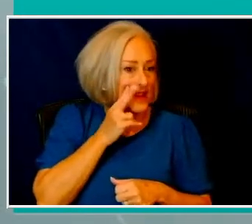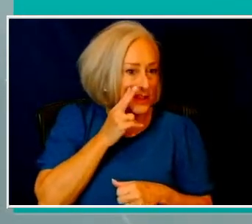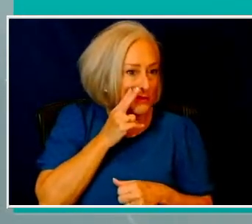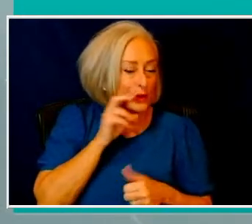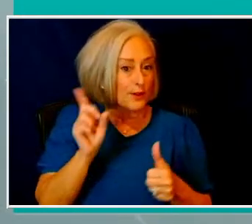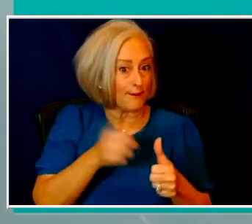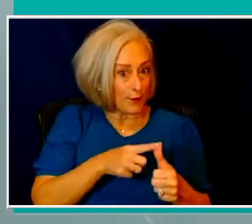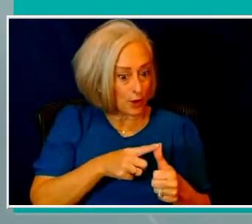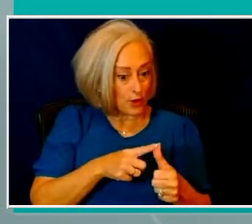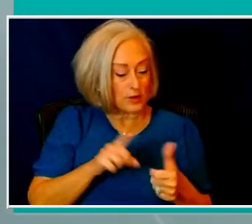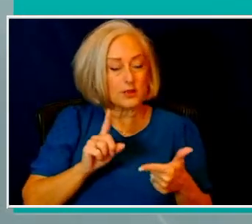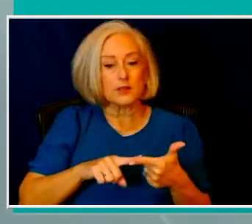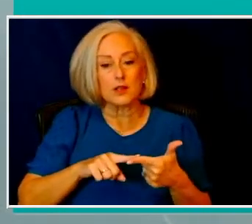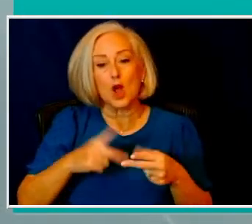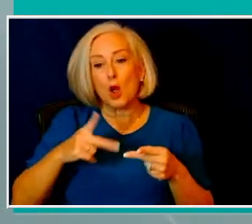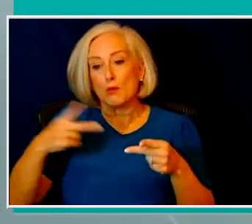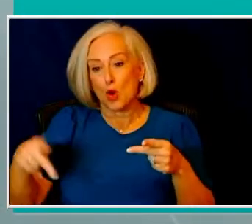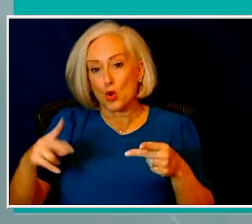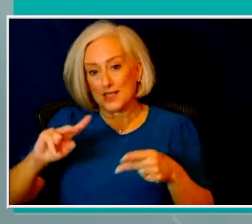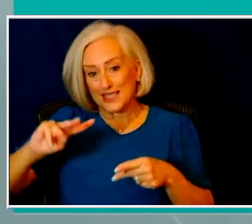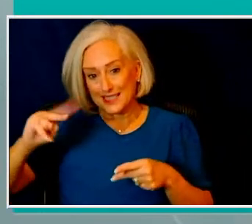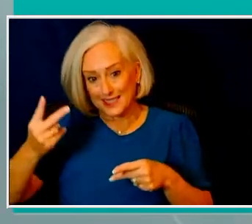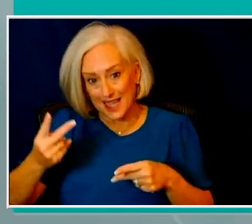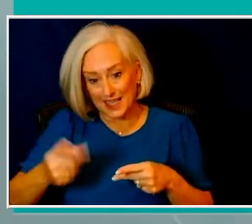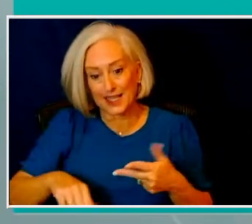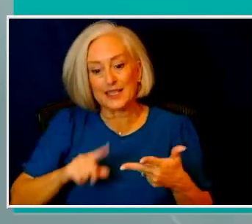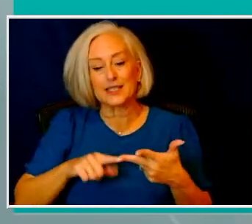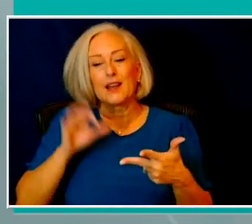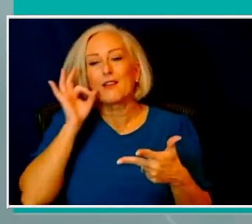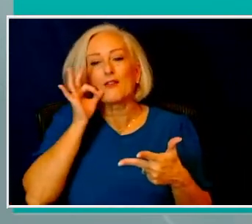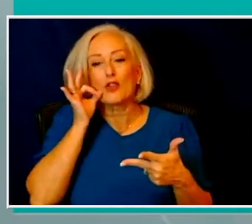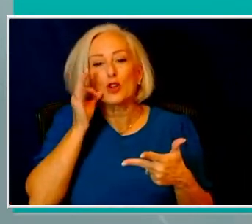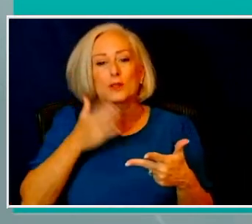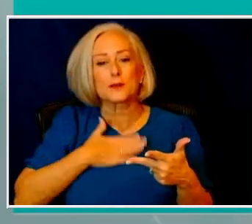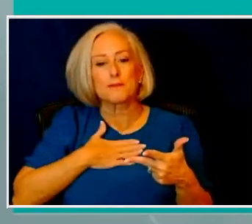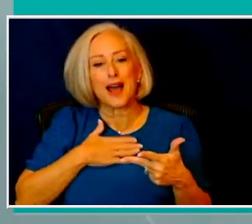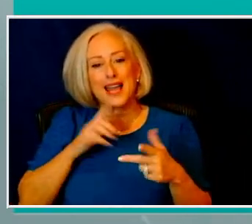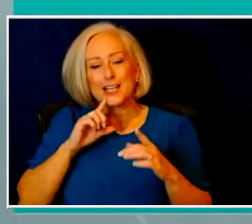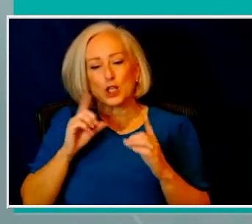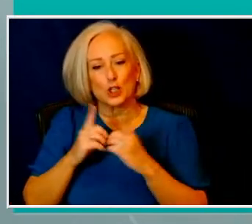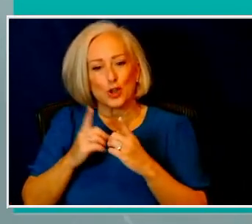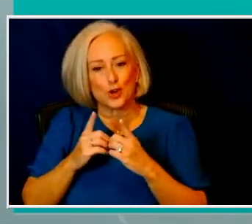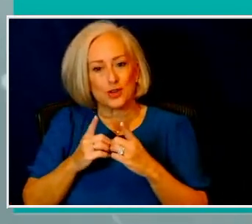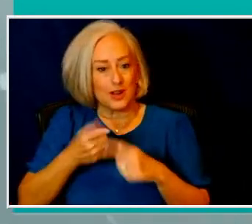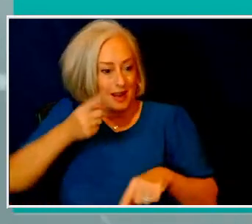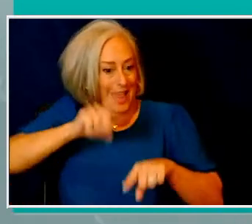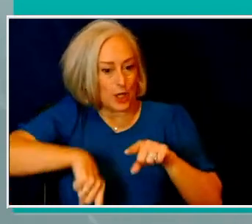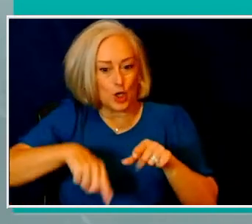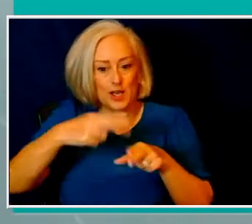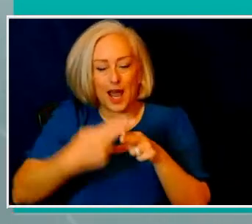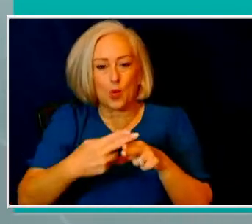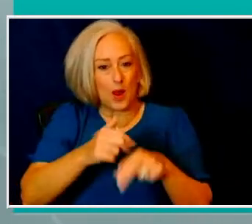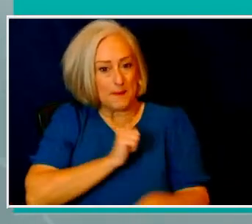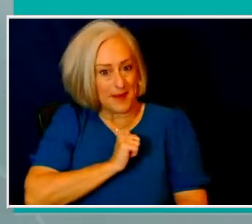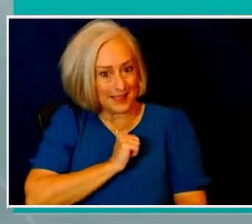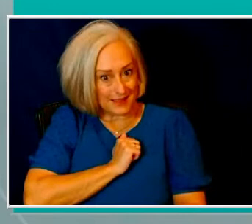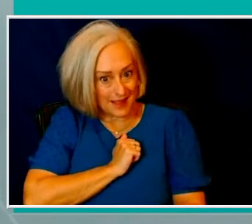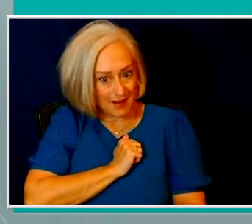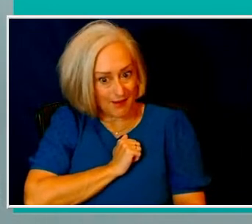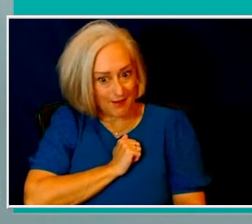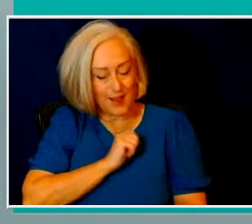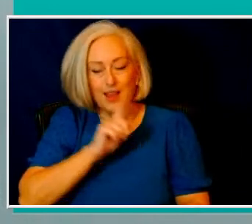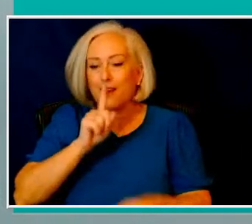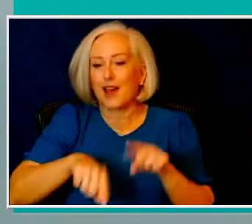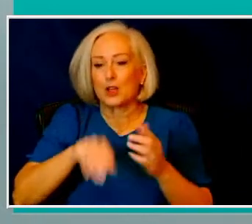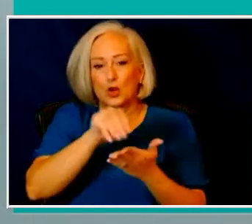treated fruits as my dessert. And so I had no ability to weigh myself, and I had no ability to chart. And that's